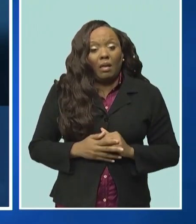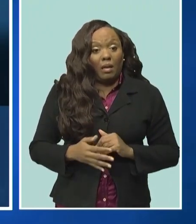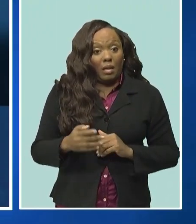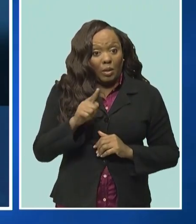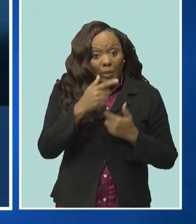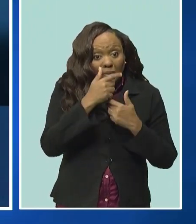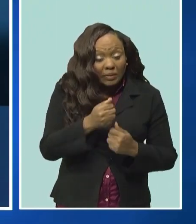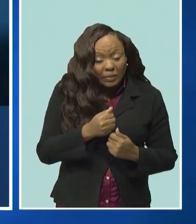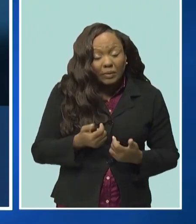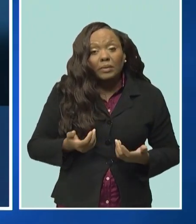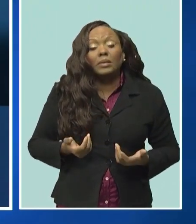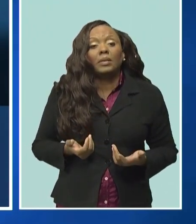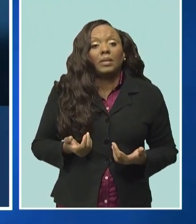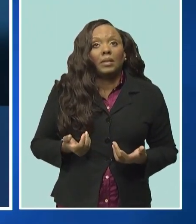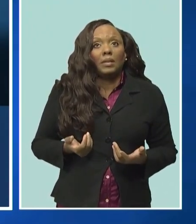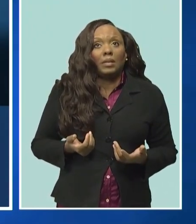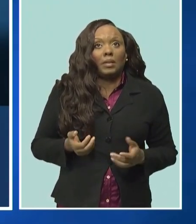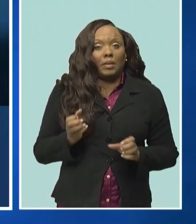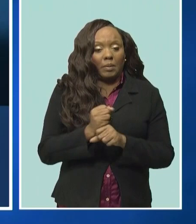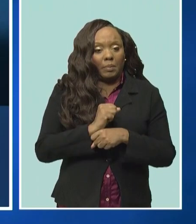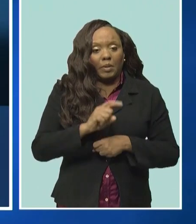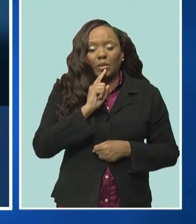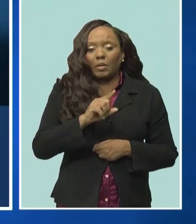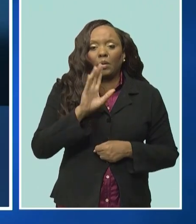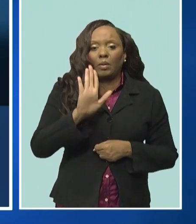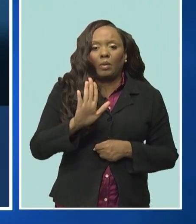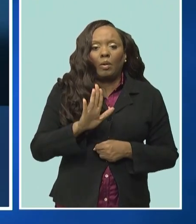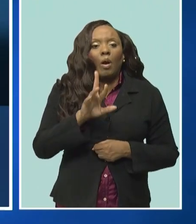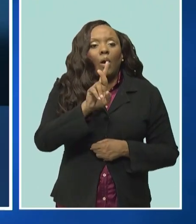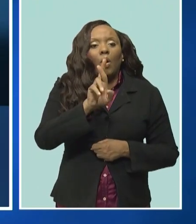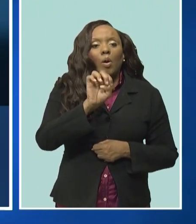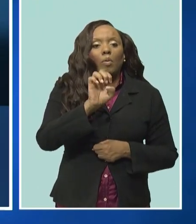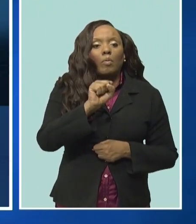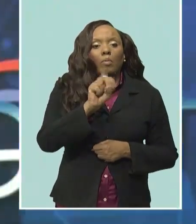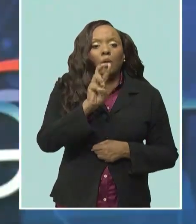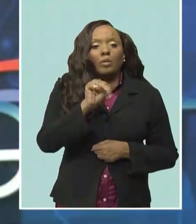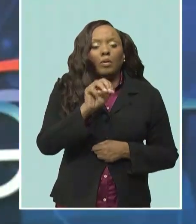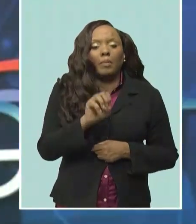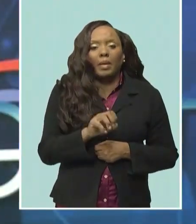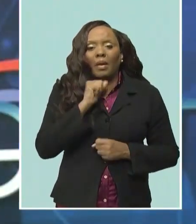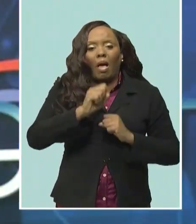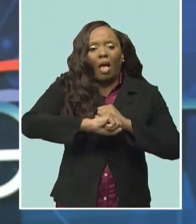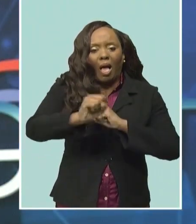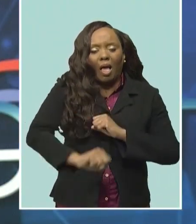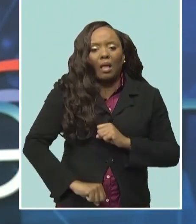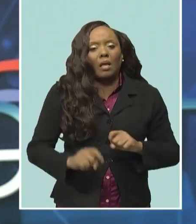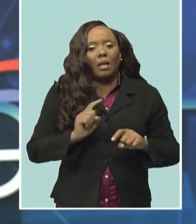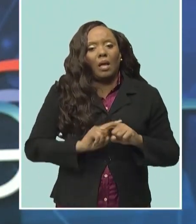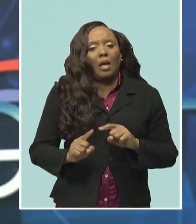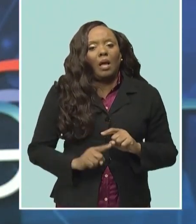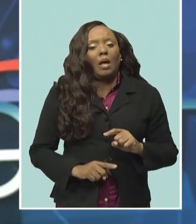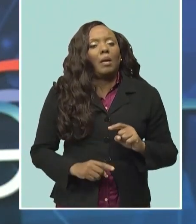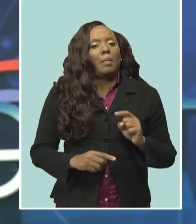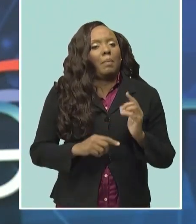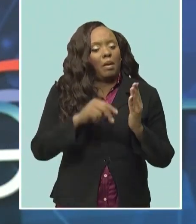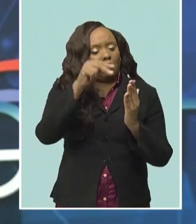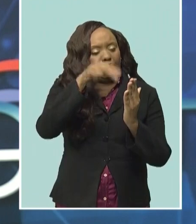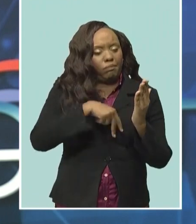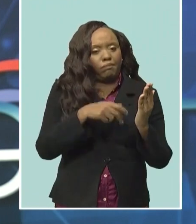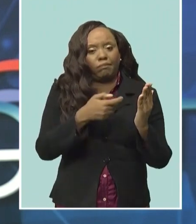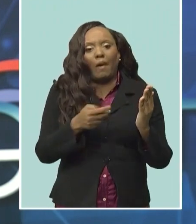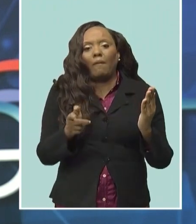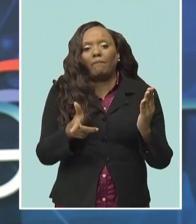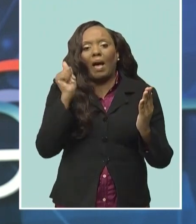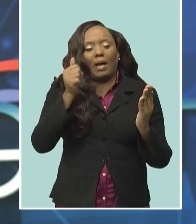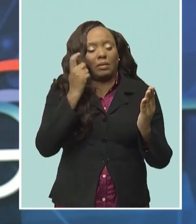employment have well-structured resumes. The Employment Rights Tribunal is in need